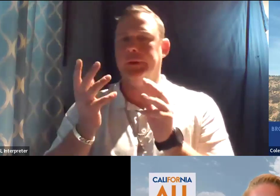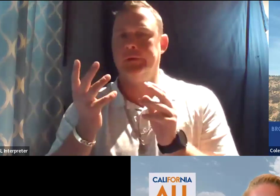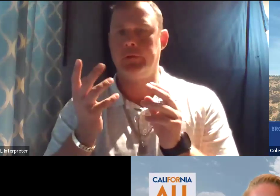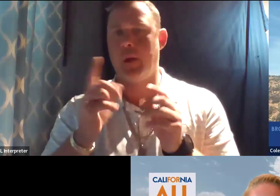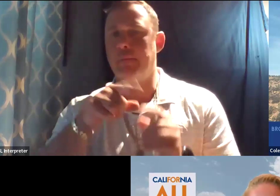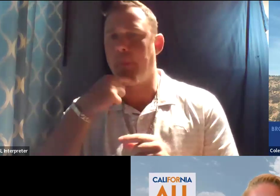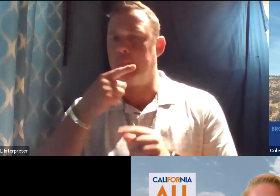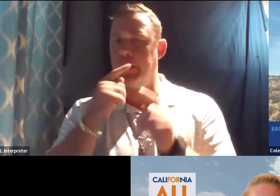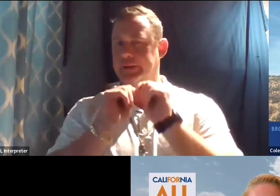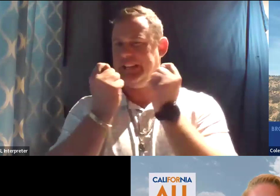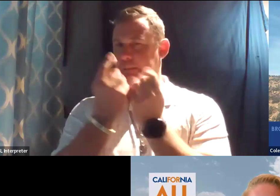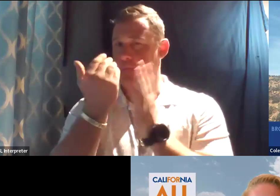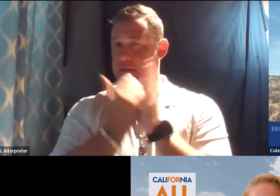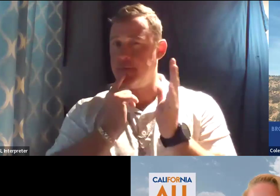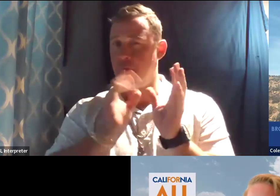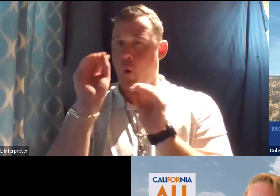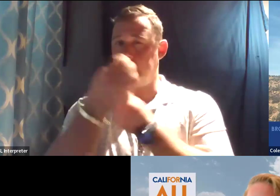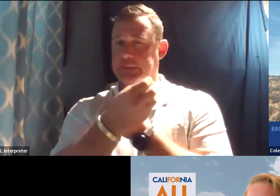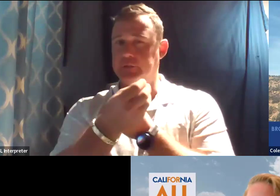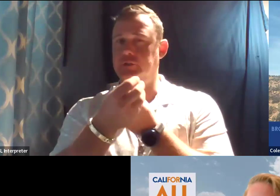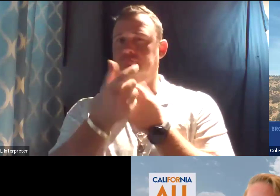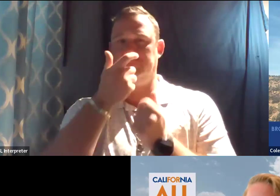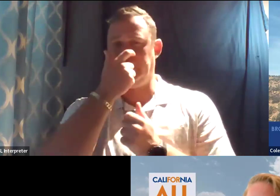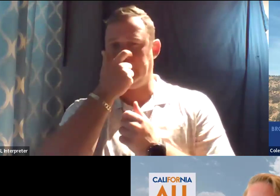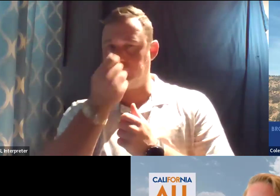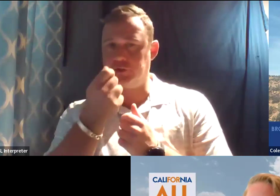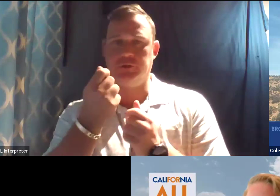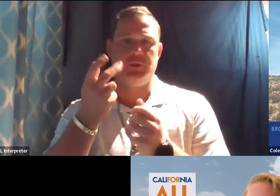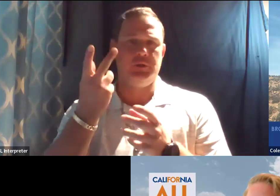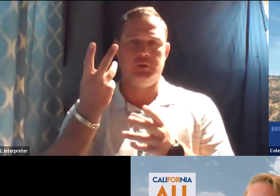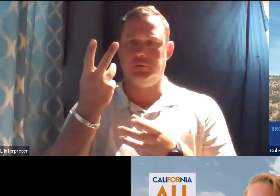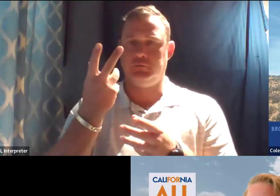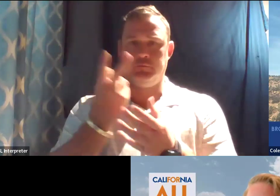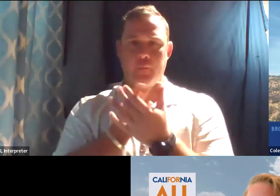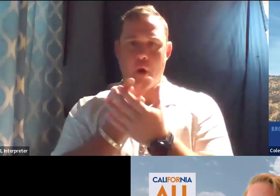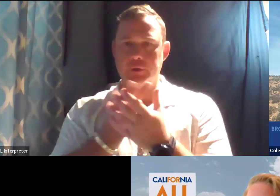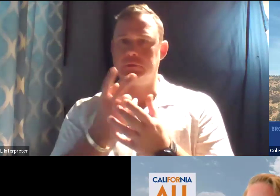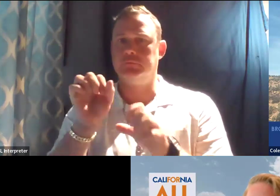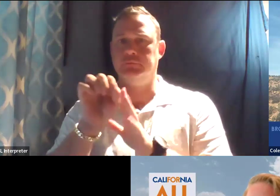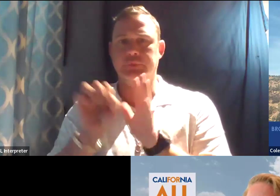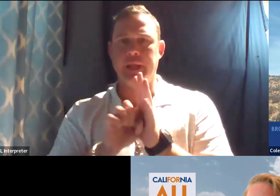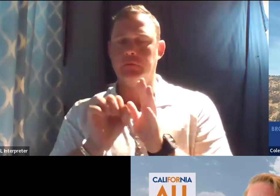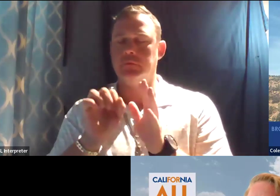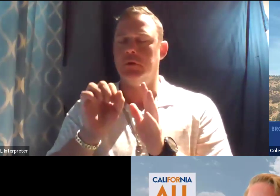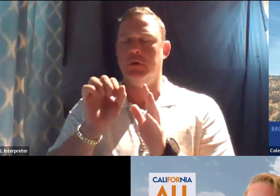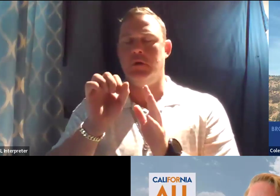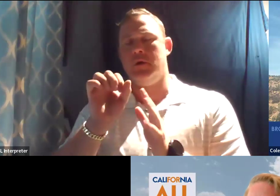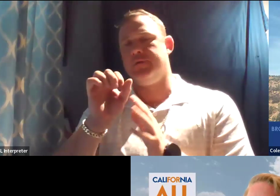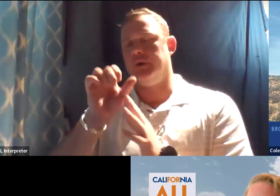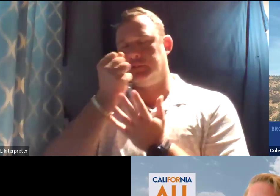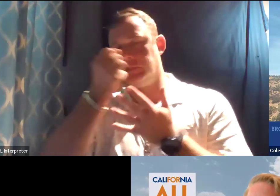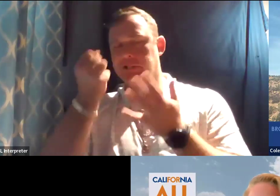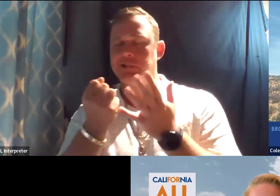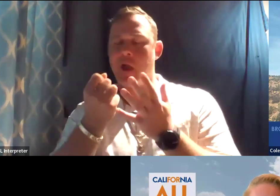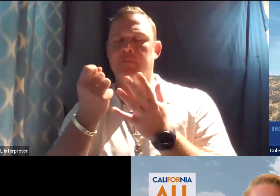a public teaming list for organizations interested in partnering for State Digital Equity Plan subgrants or the NTIA's